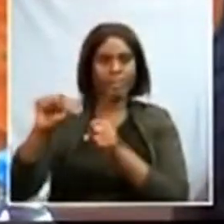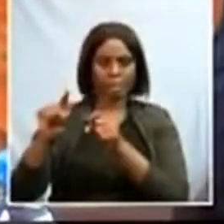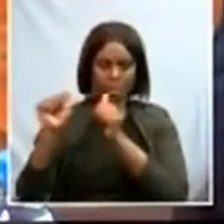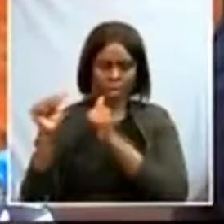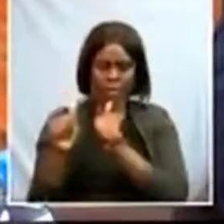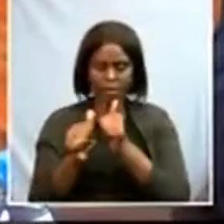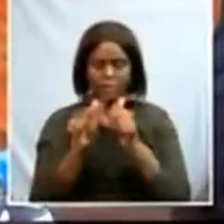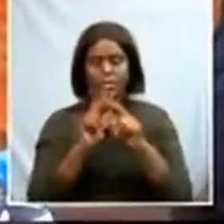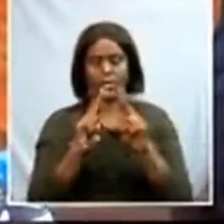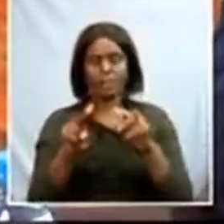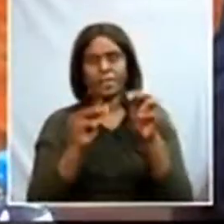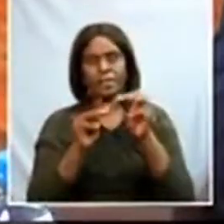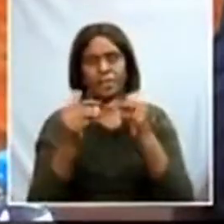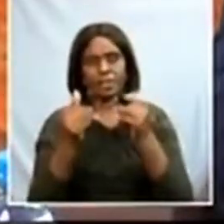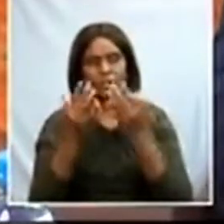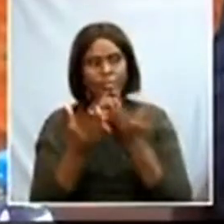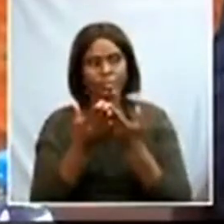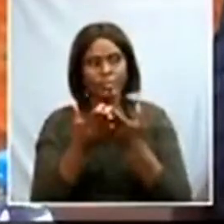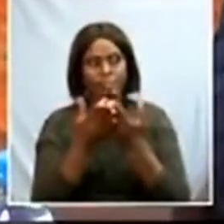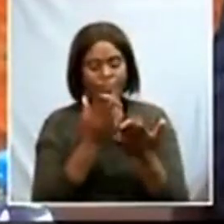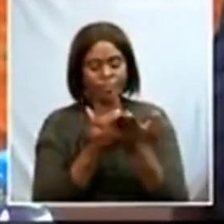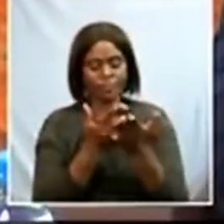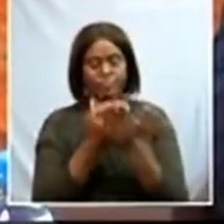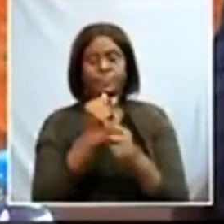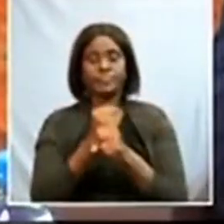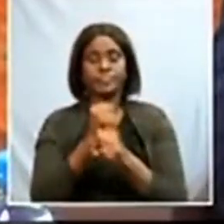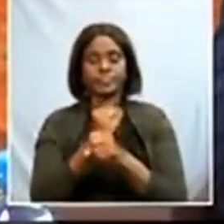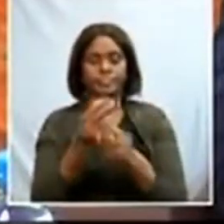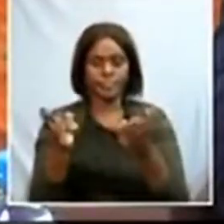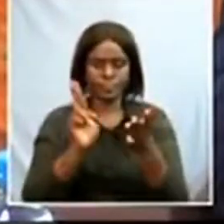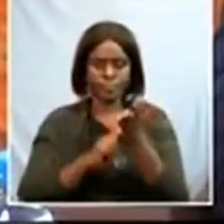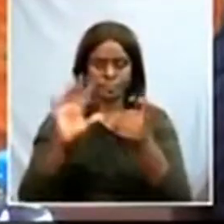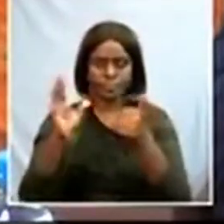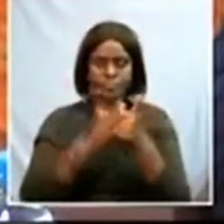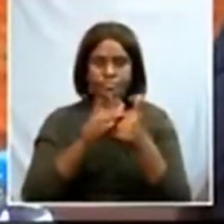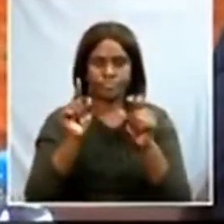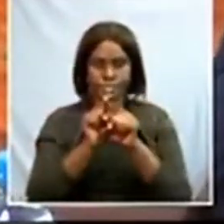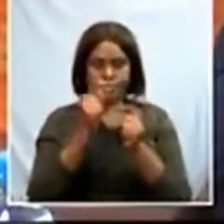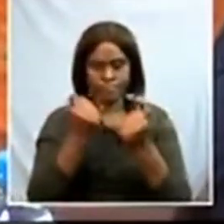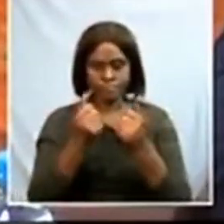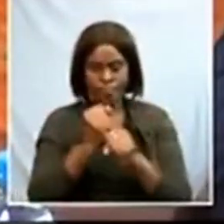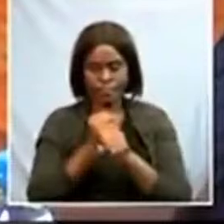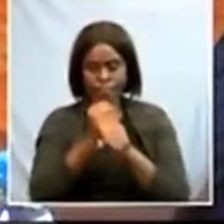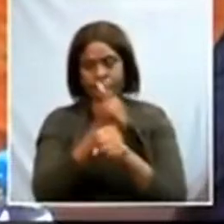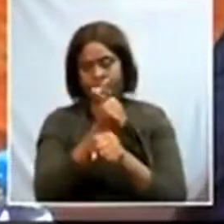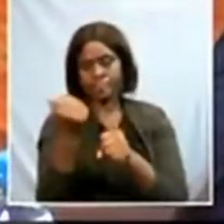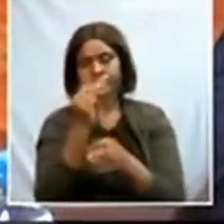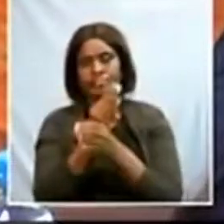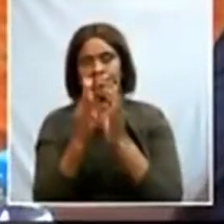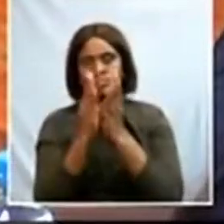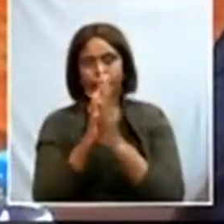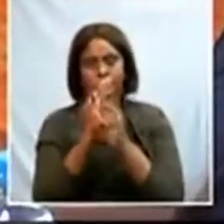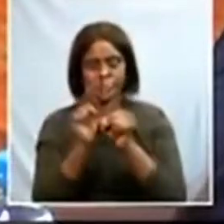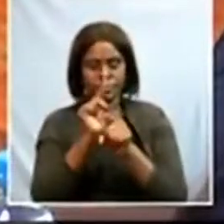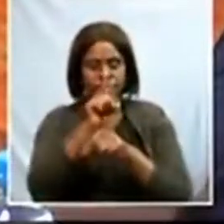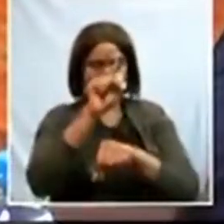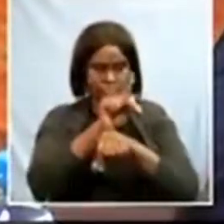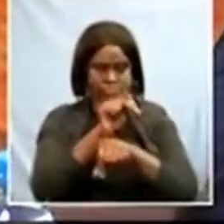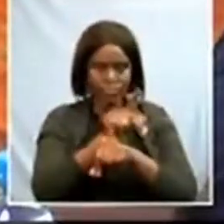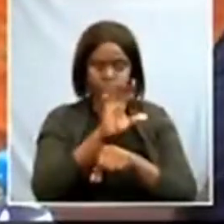taken, Chair. Management wishes to submit that the works were retendered and awarded to another contractor and the project is